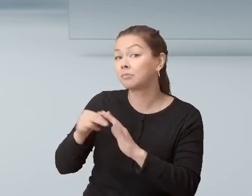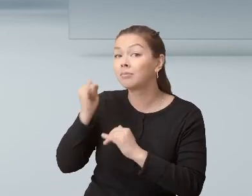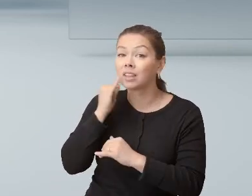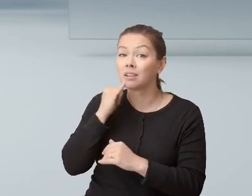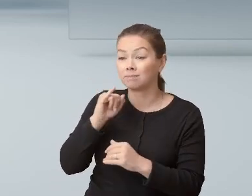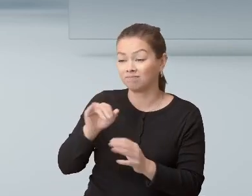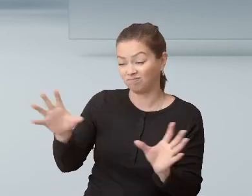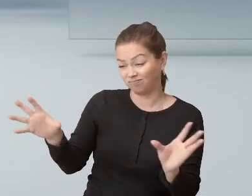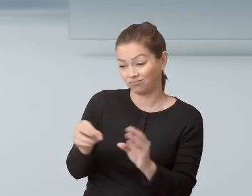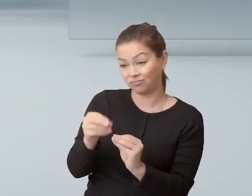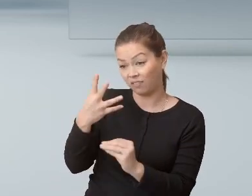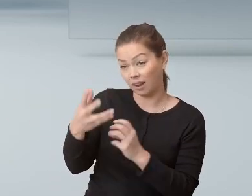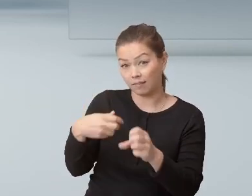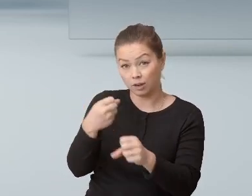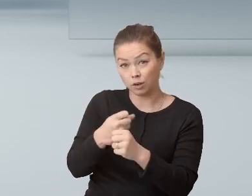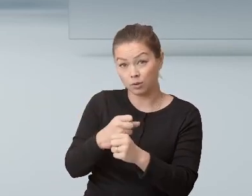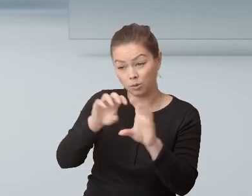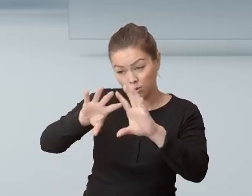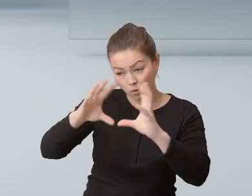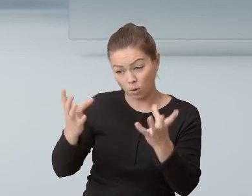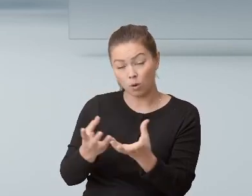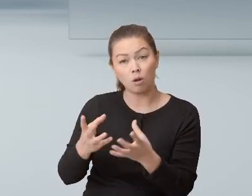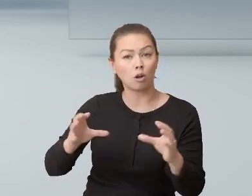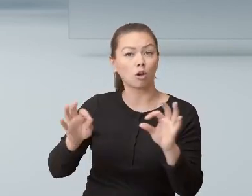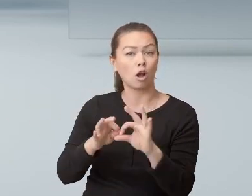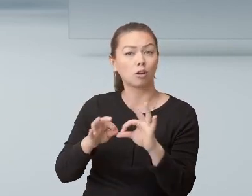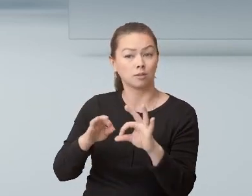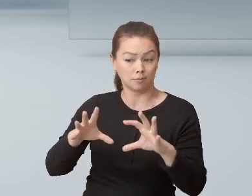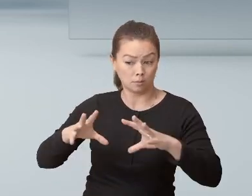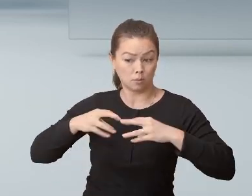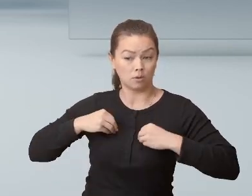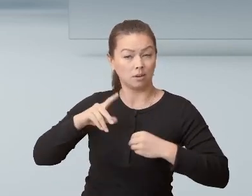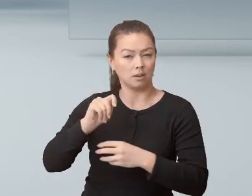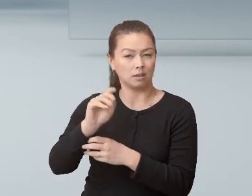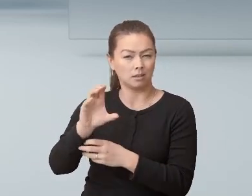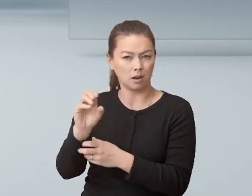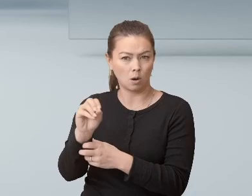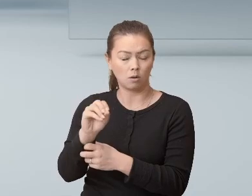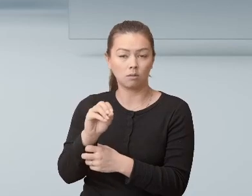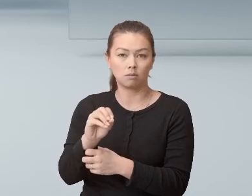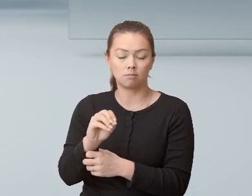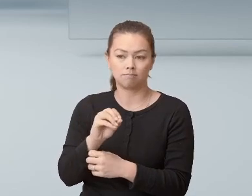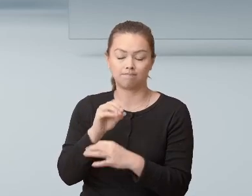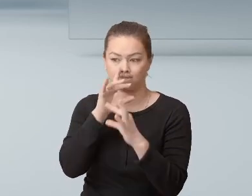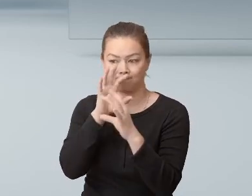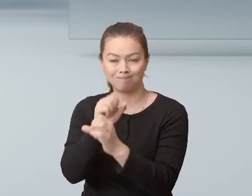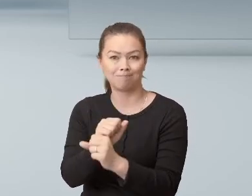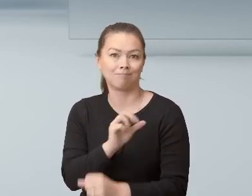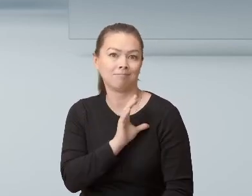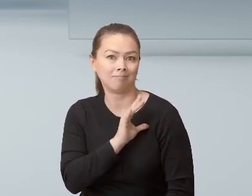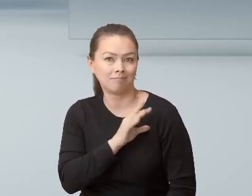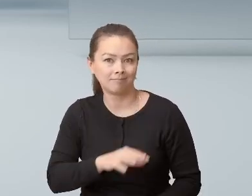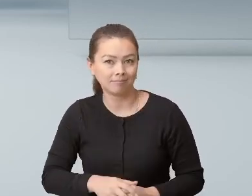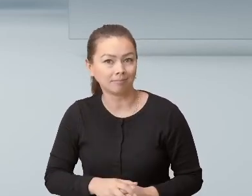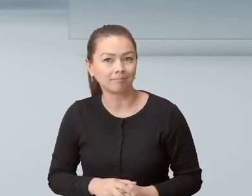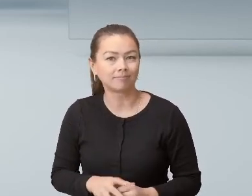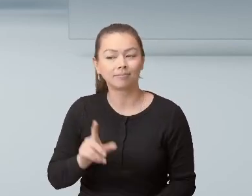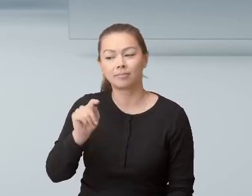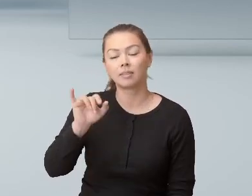In the total cost and then Tim, you talked about regulatory. The